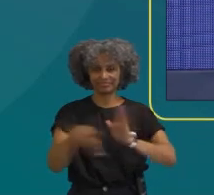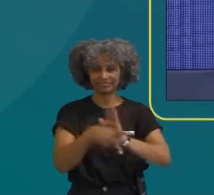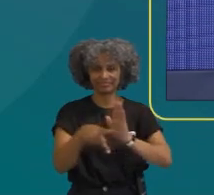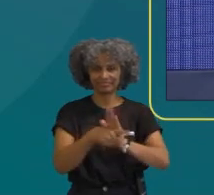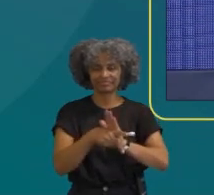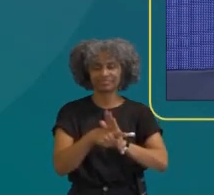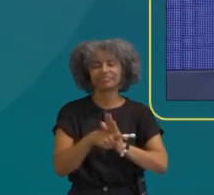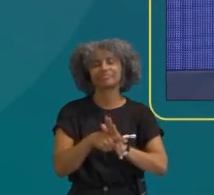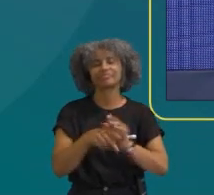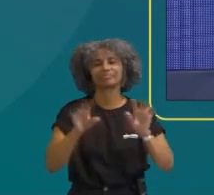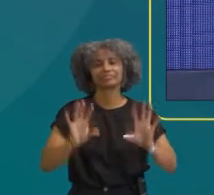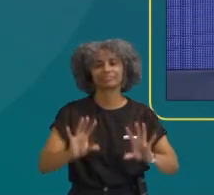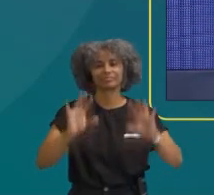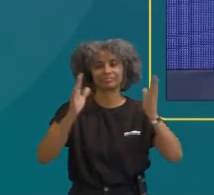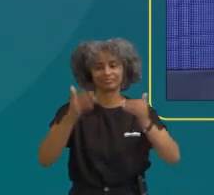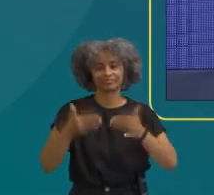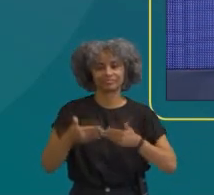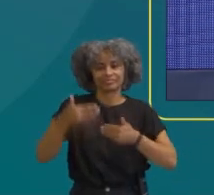Subnational Governments.